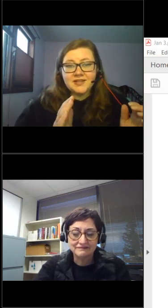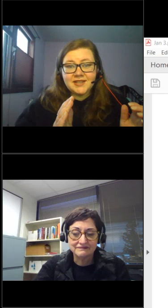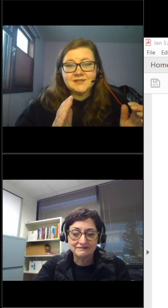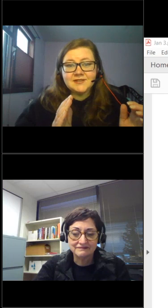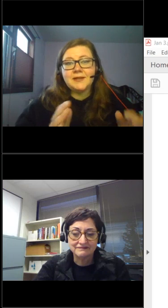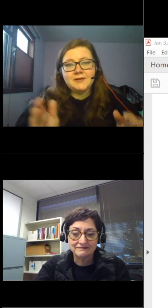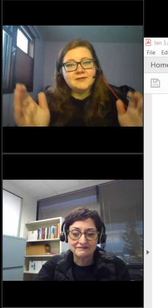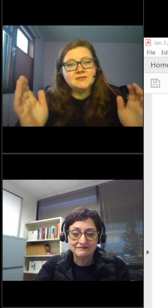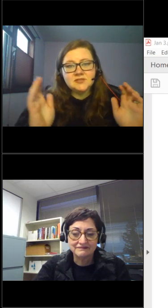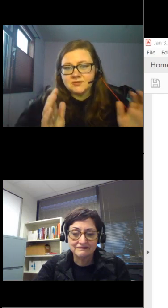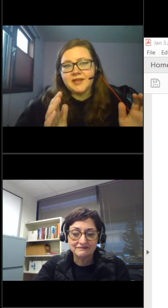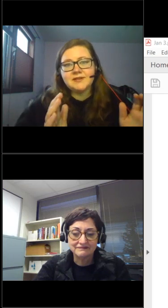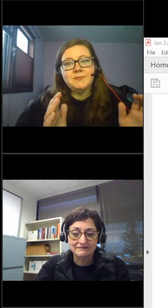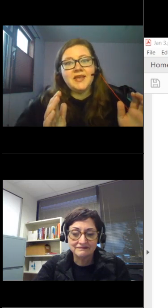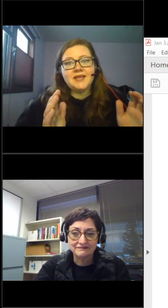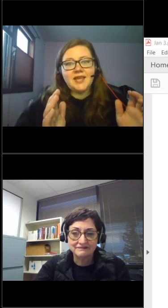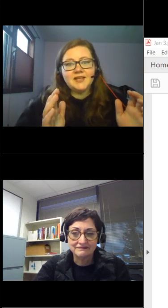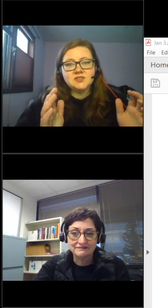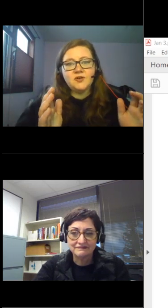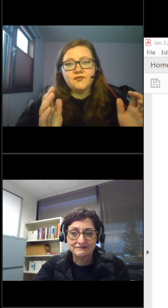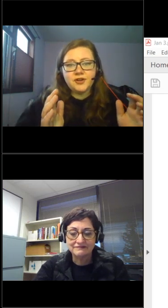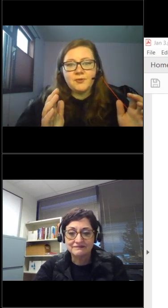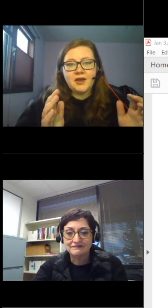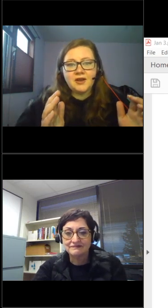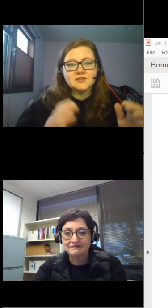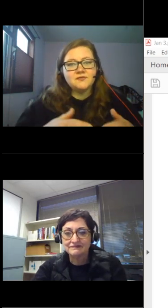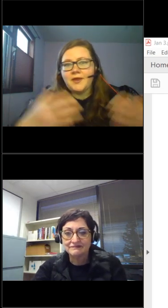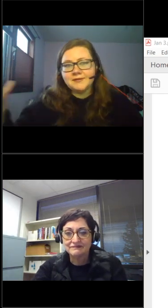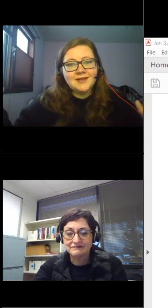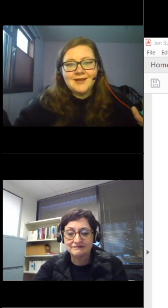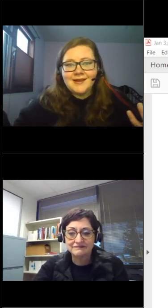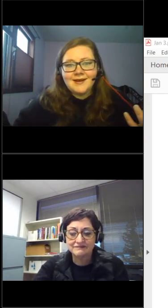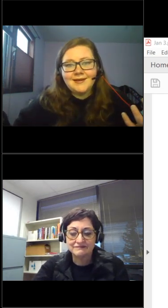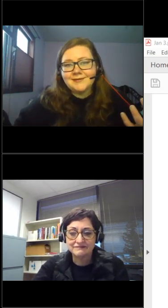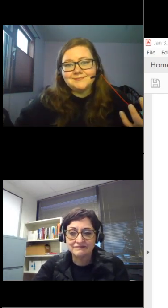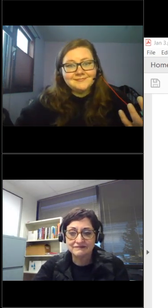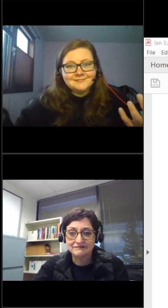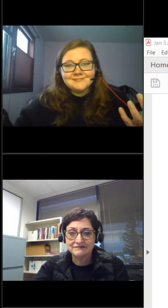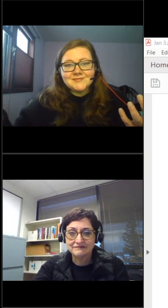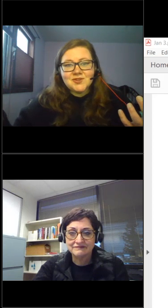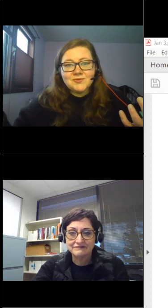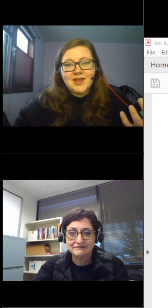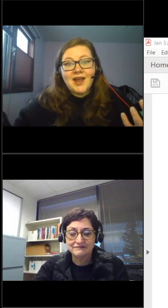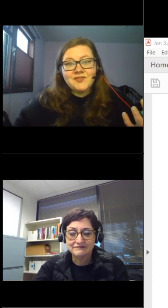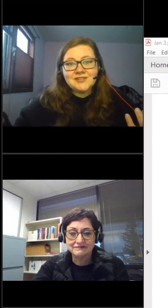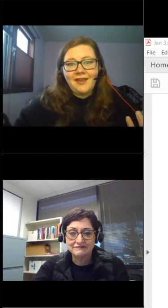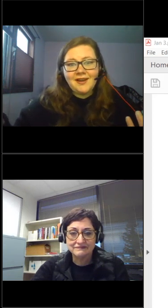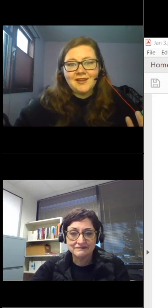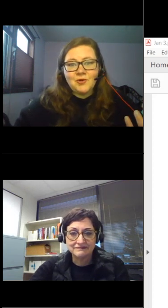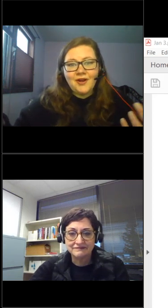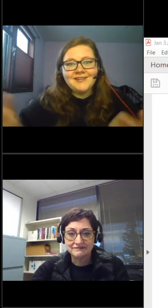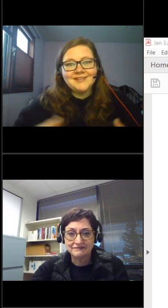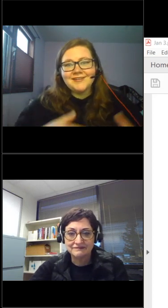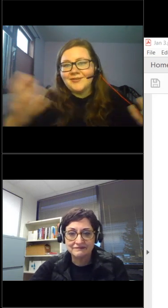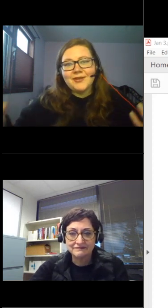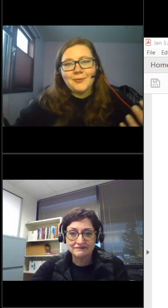file it, to make a case note for your records of I don't have this client